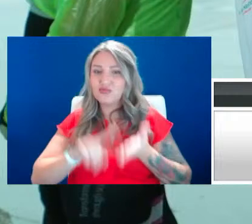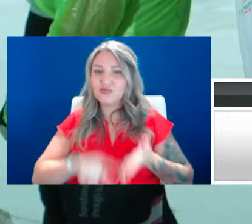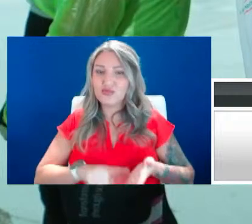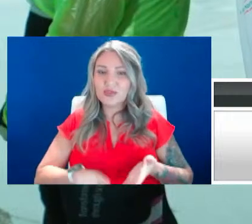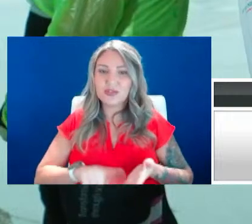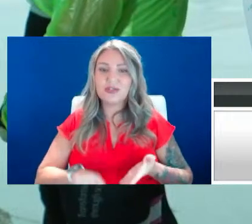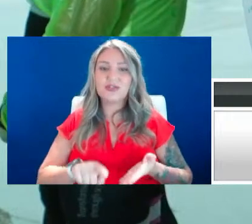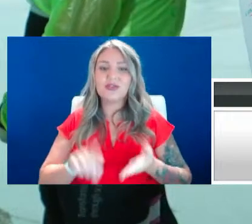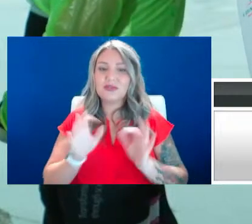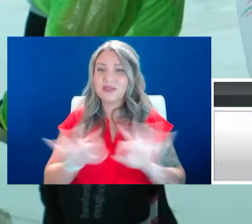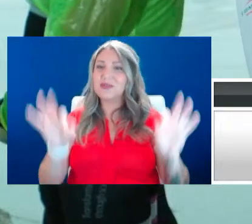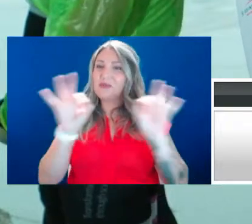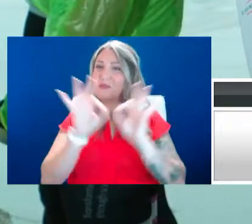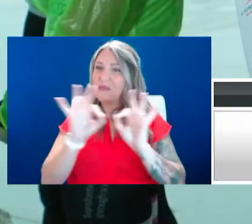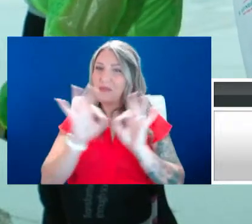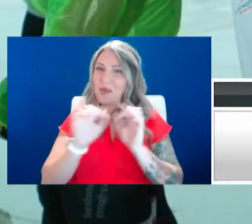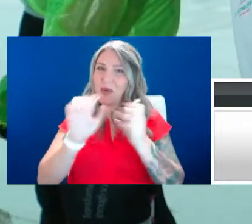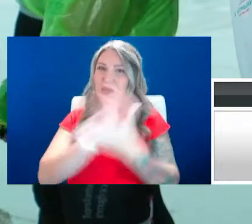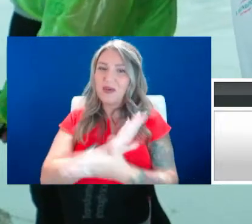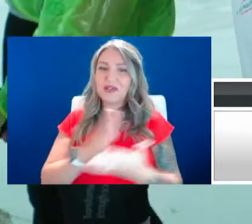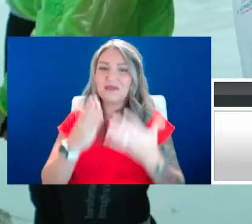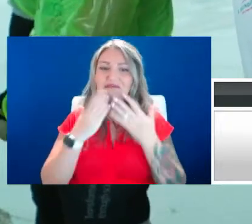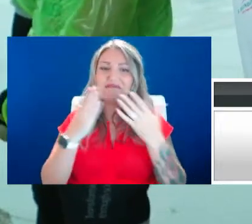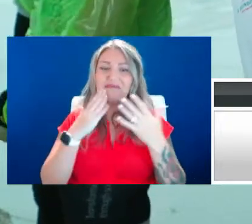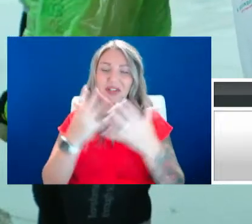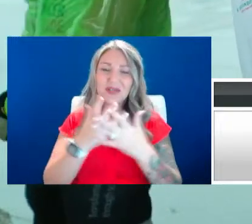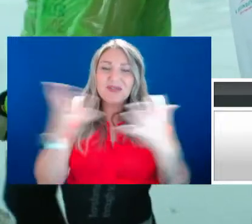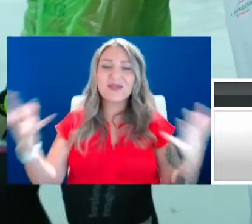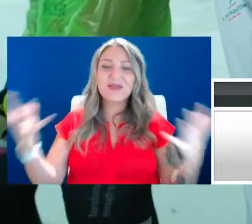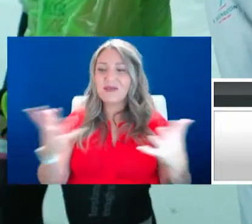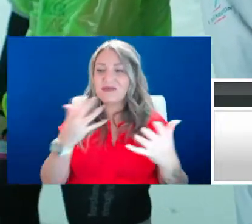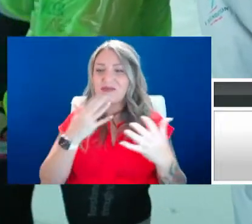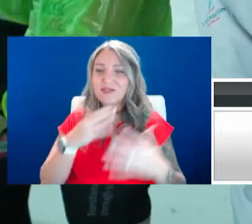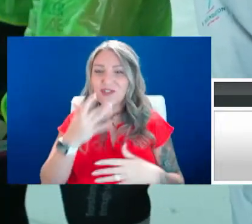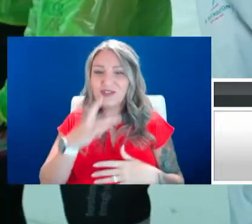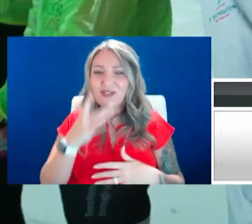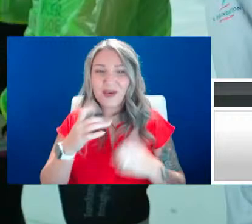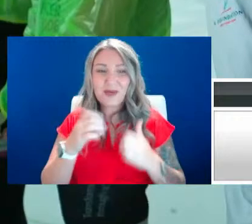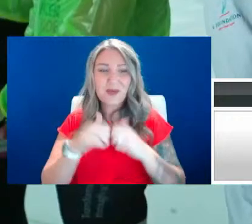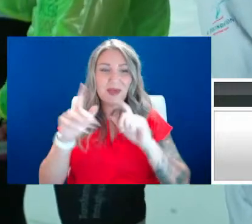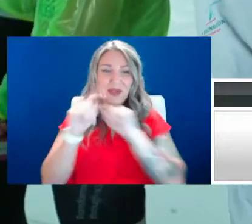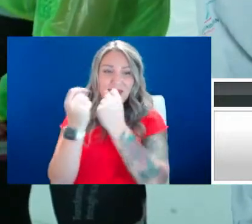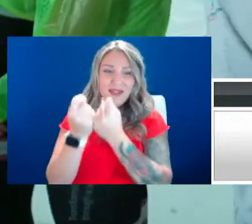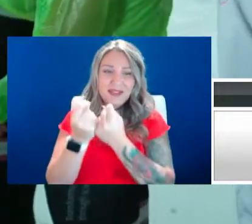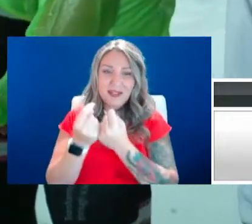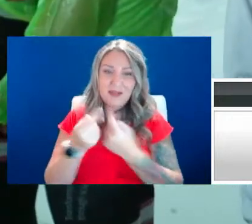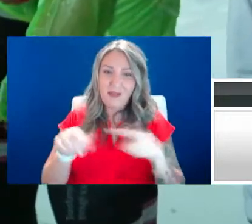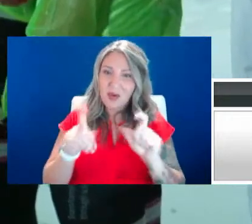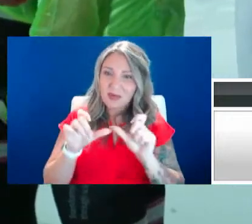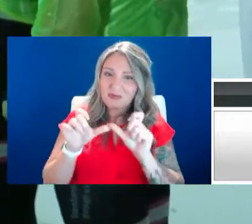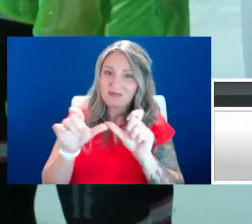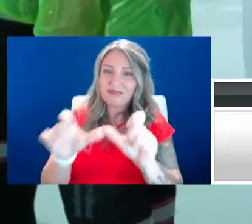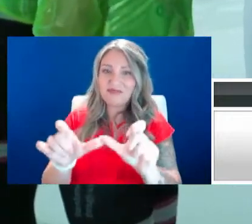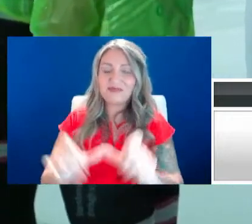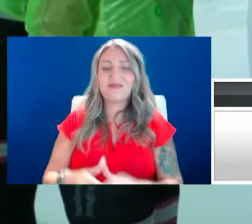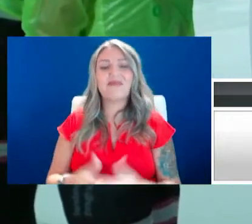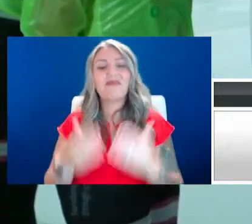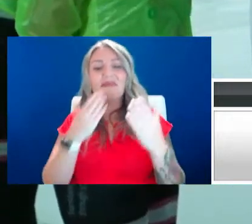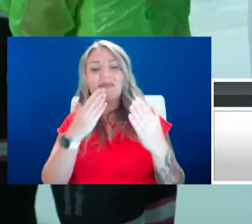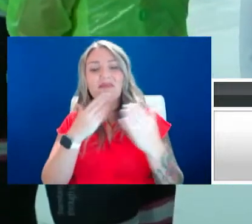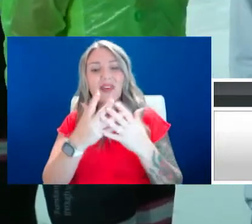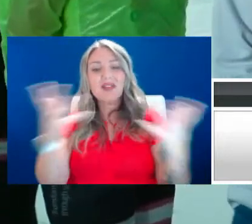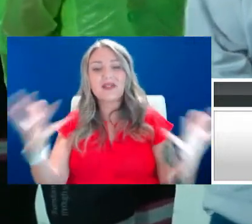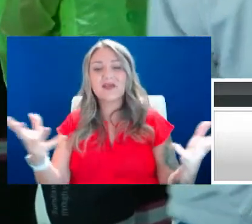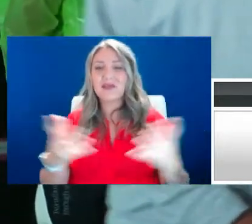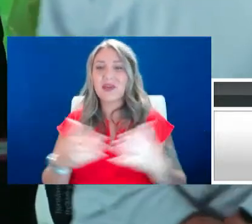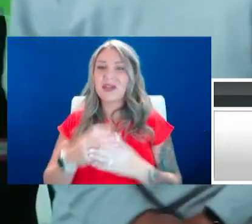important cause. Thank you so much, and good luck with the team as you continue across the country. Thank you for having us. All right, thank you so much. Well,